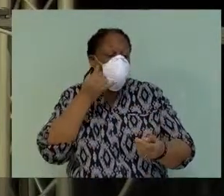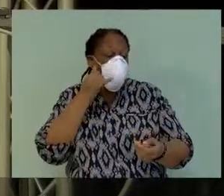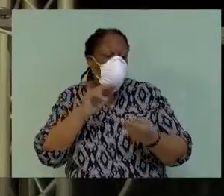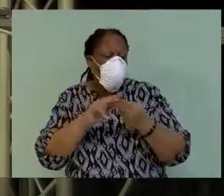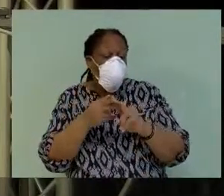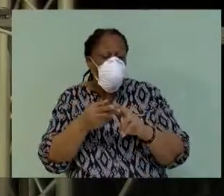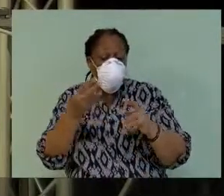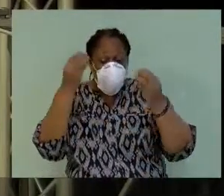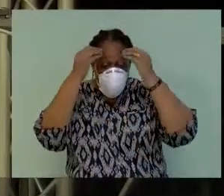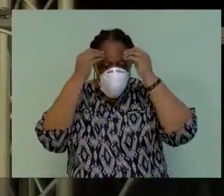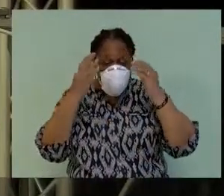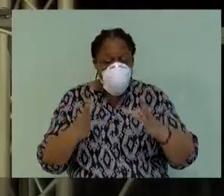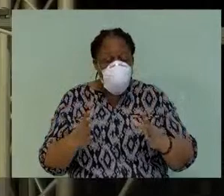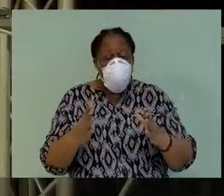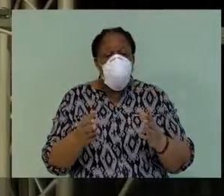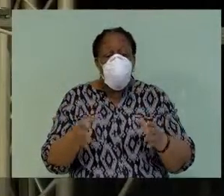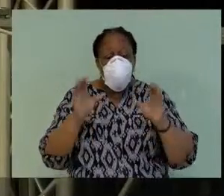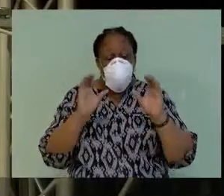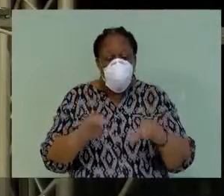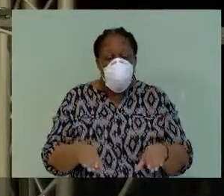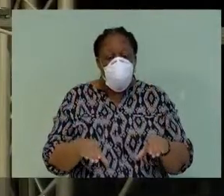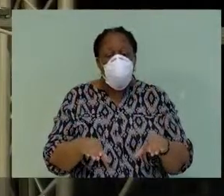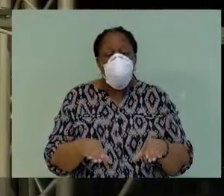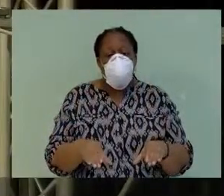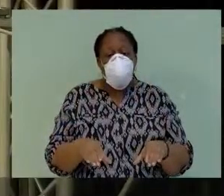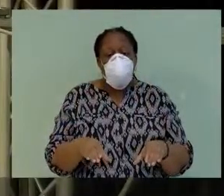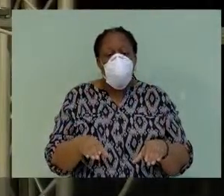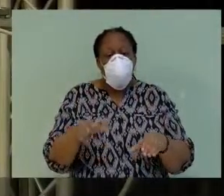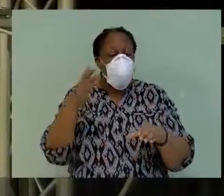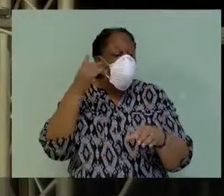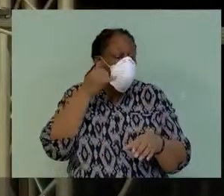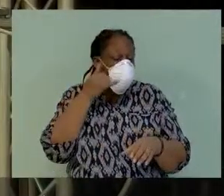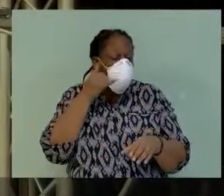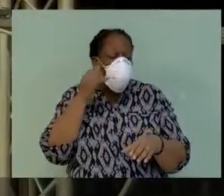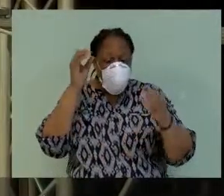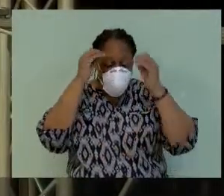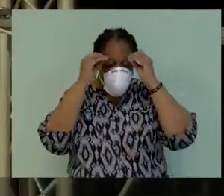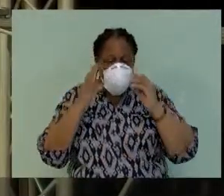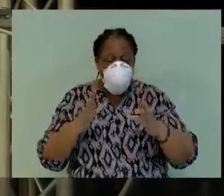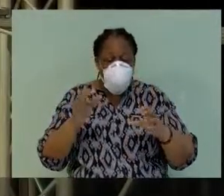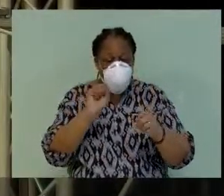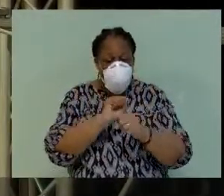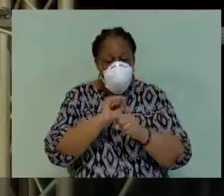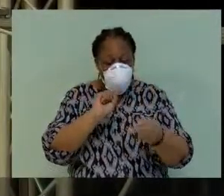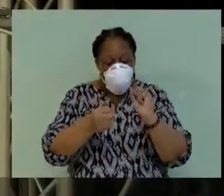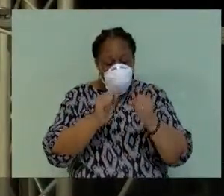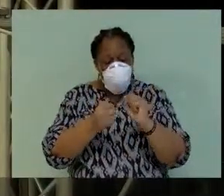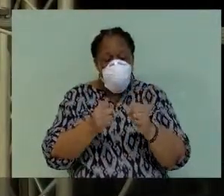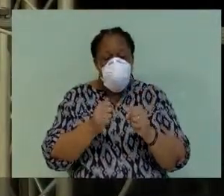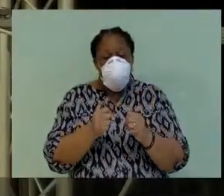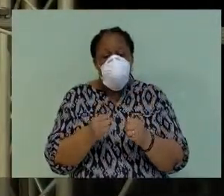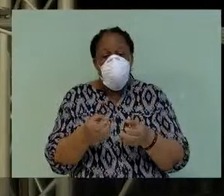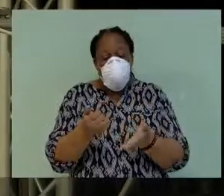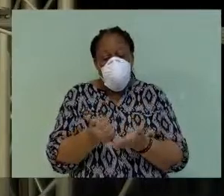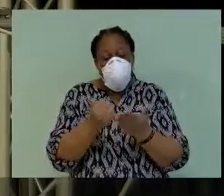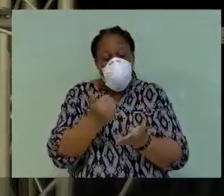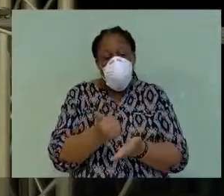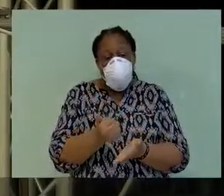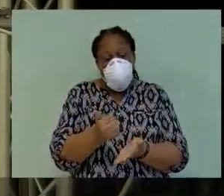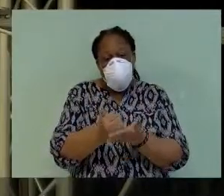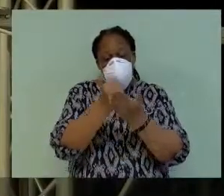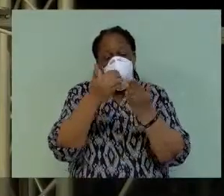so persons can organize control sessions where they can source assistance of the coaches.